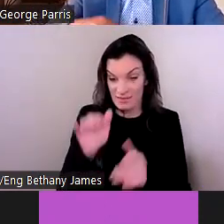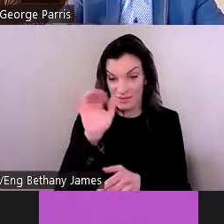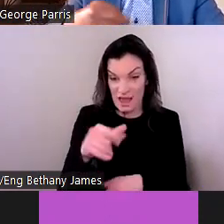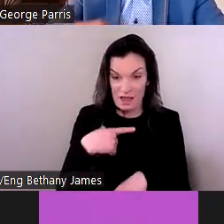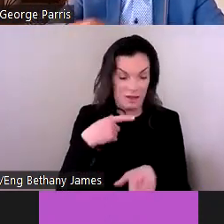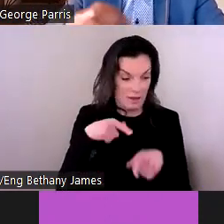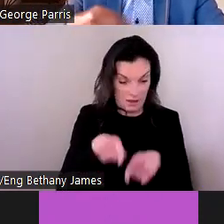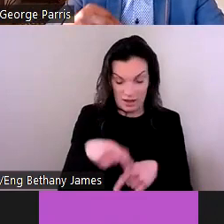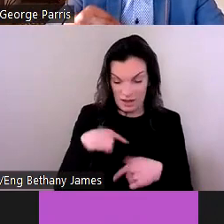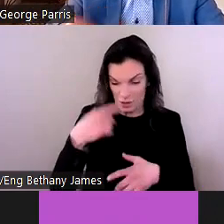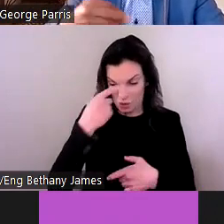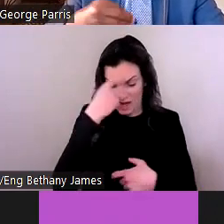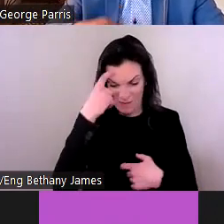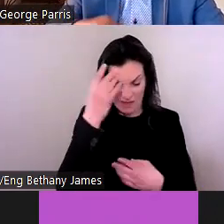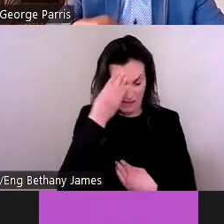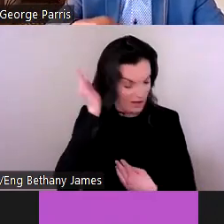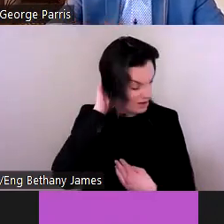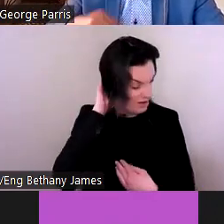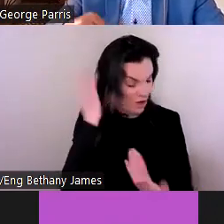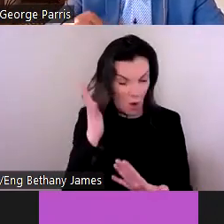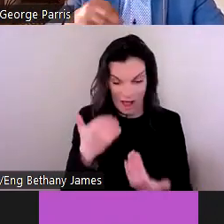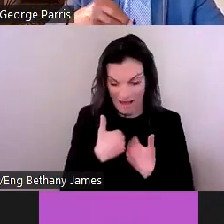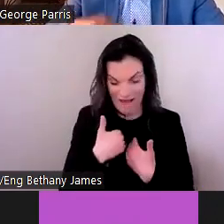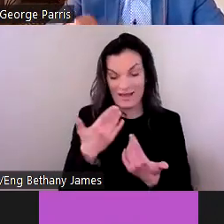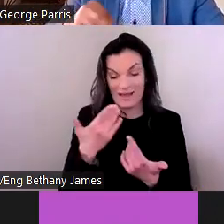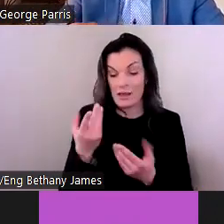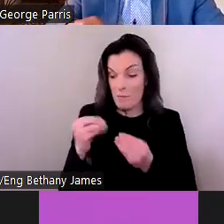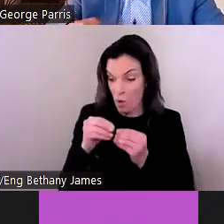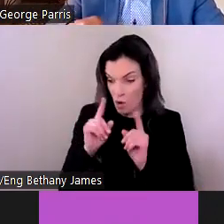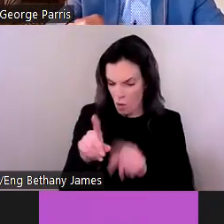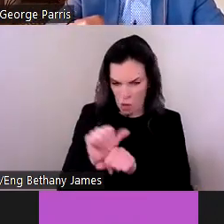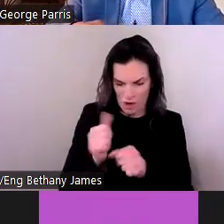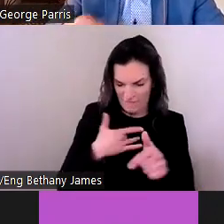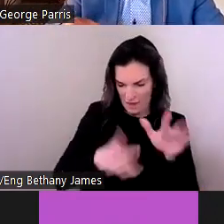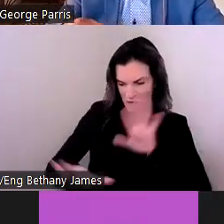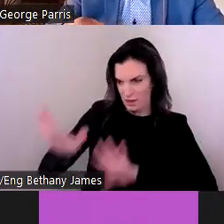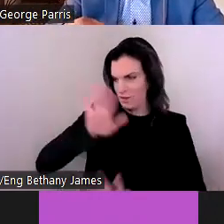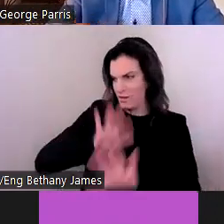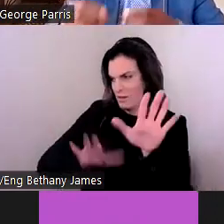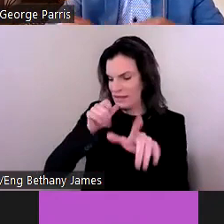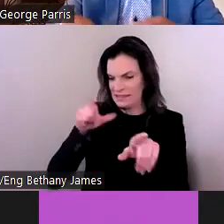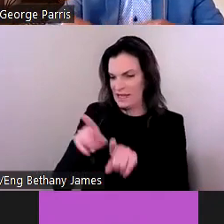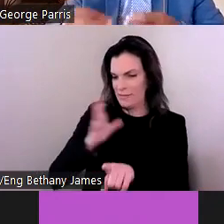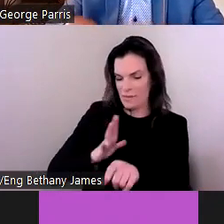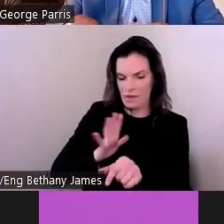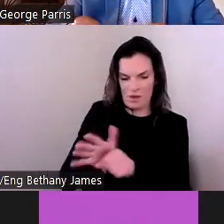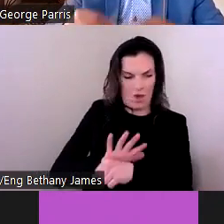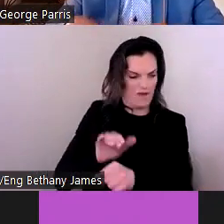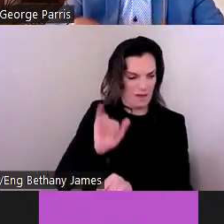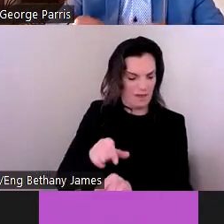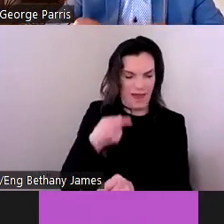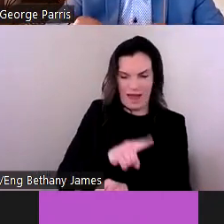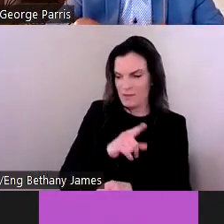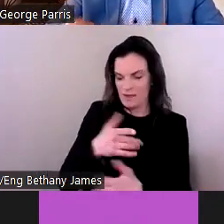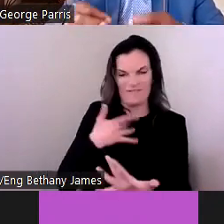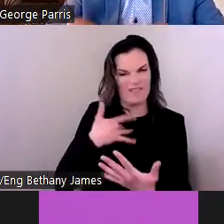already coping and not coping with, but dealing with and not addressed effectively after COVID. Many people after COVID